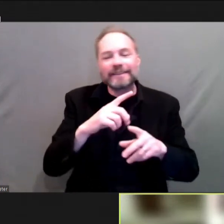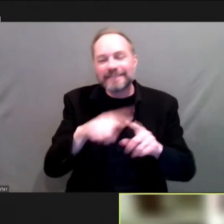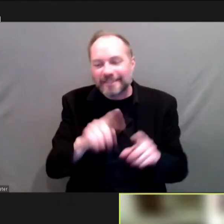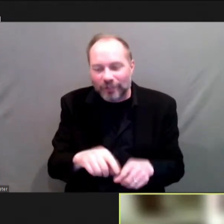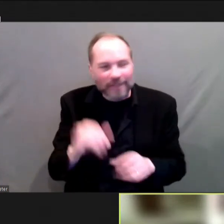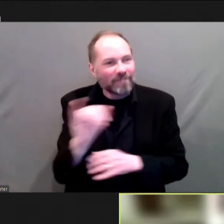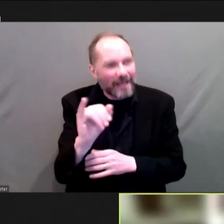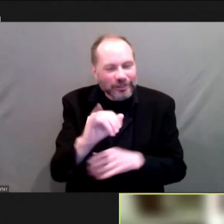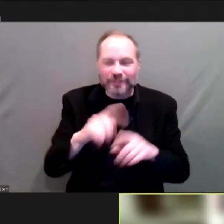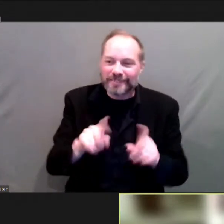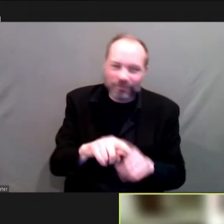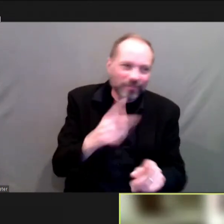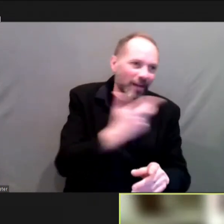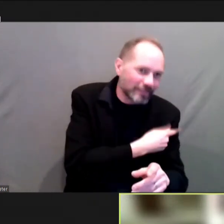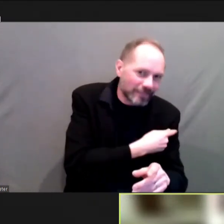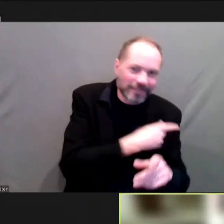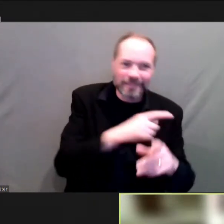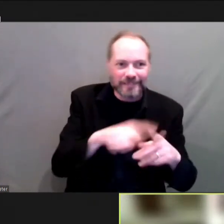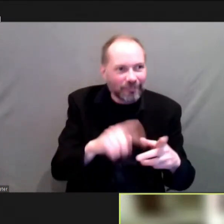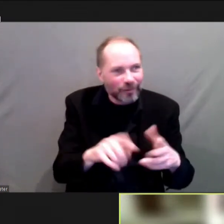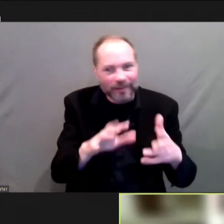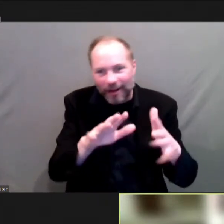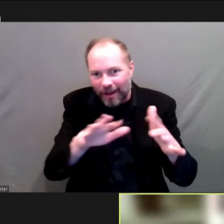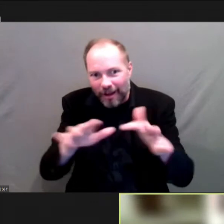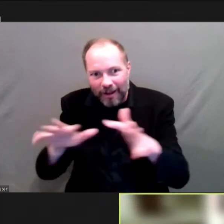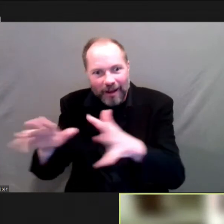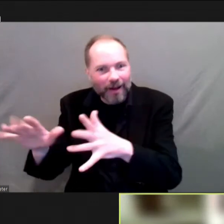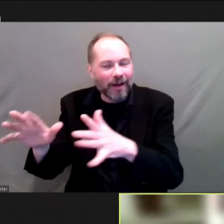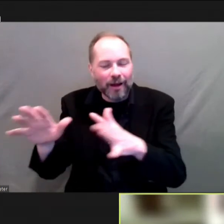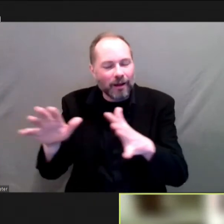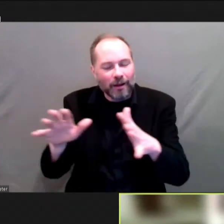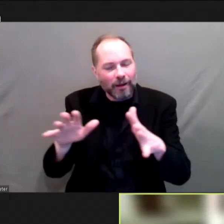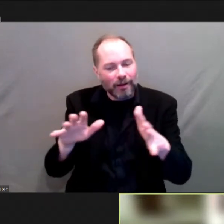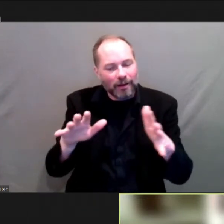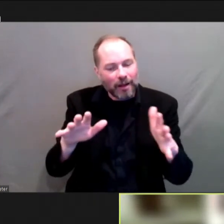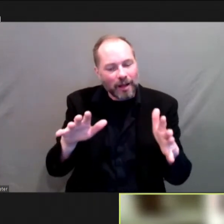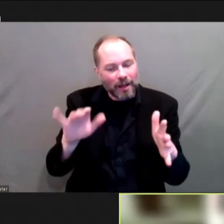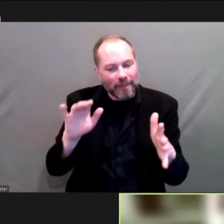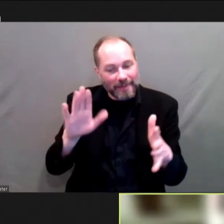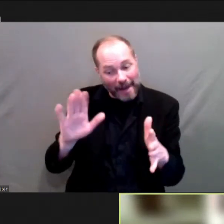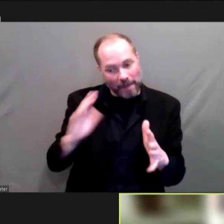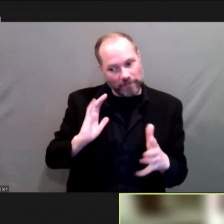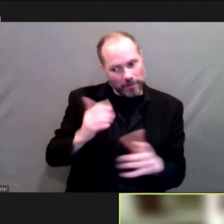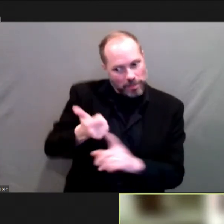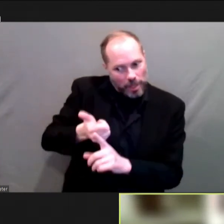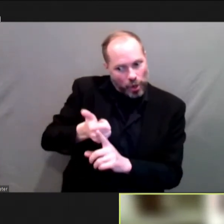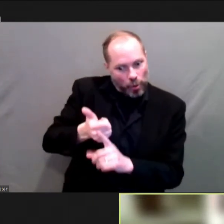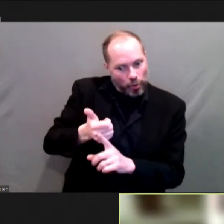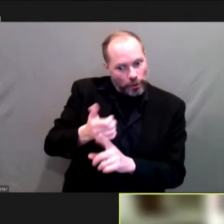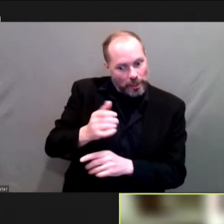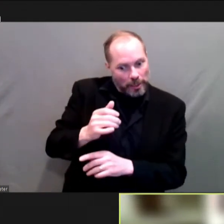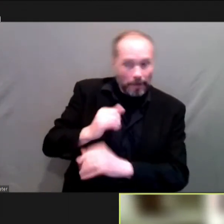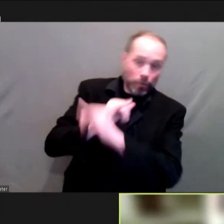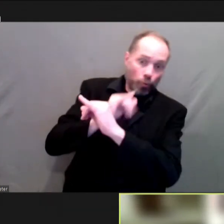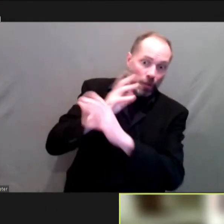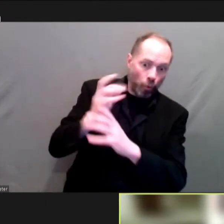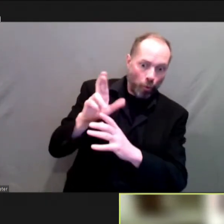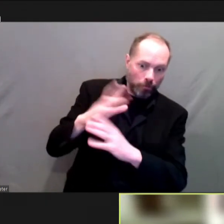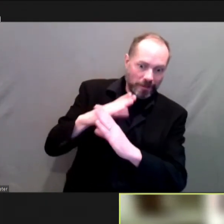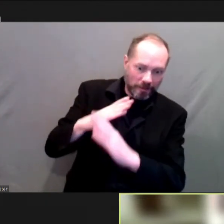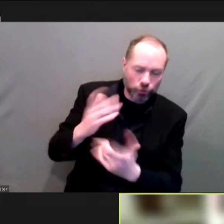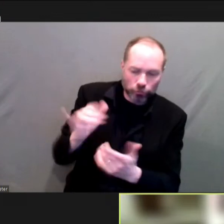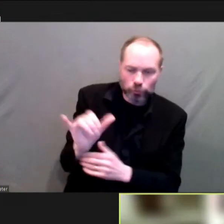infection in the population with their own natural immunity or protection versus vaccination levels. And